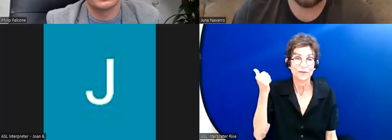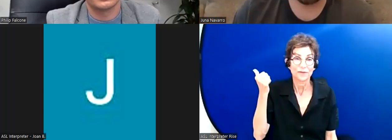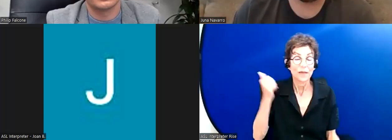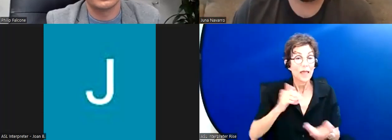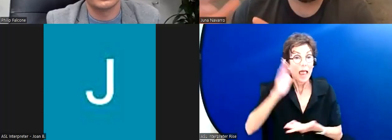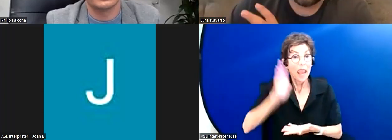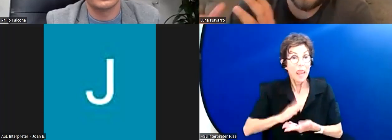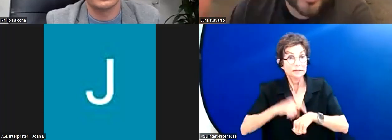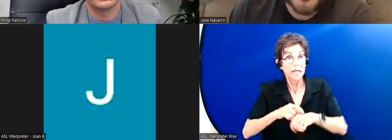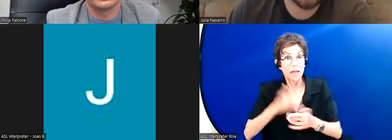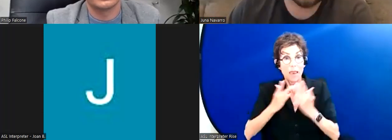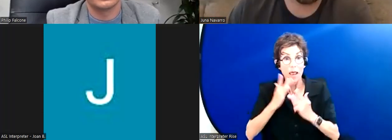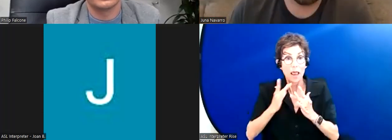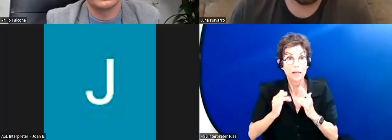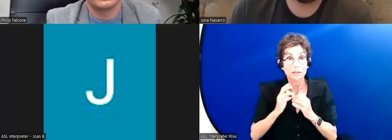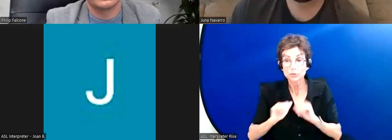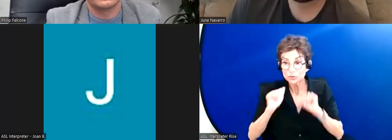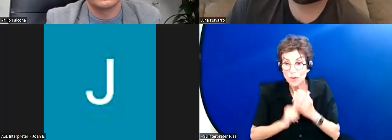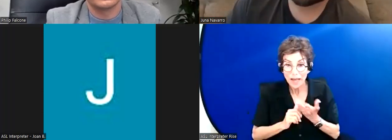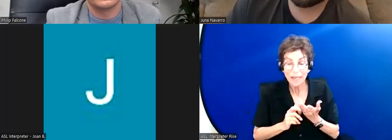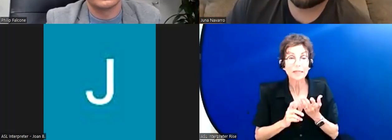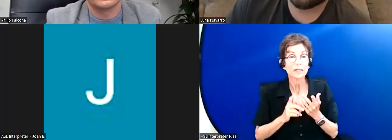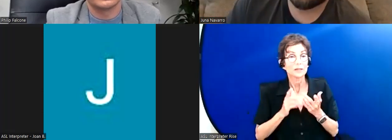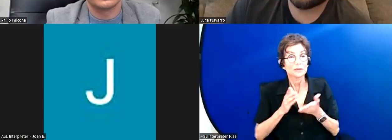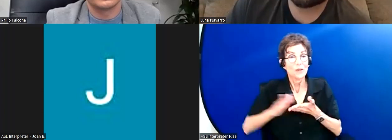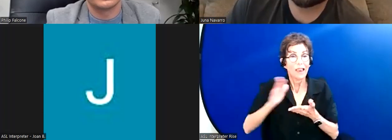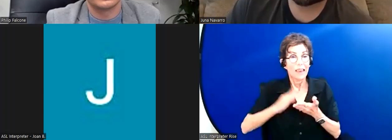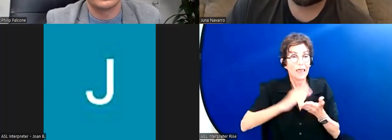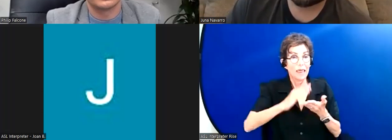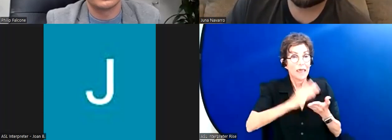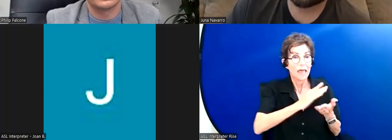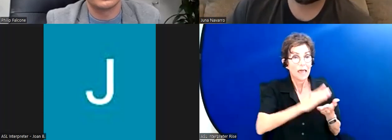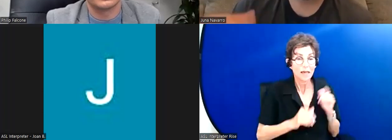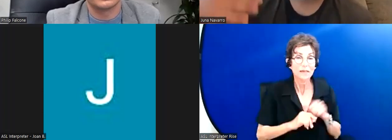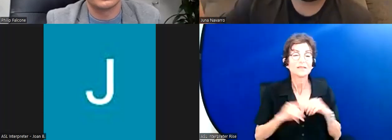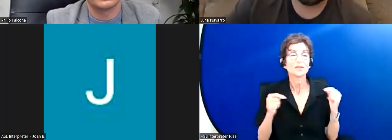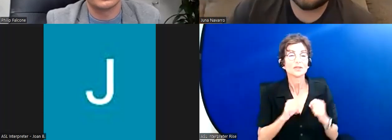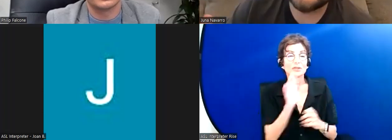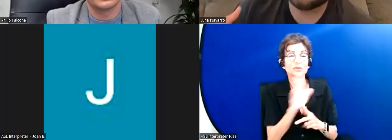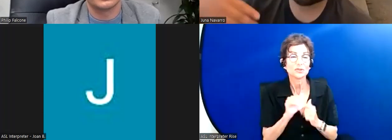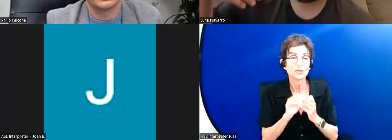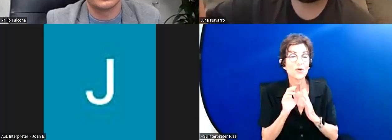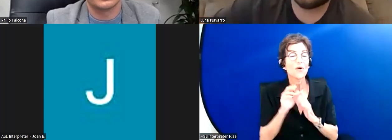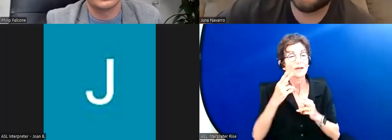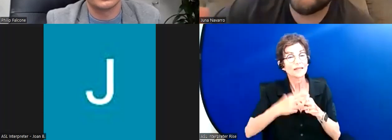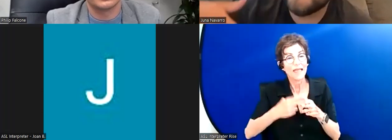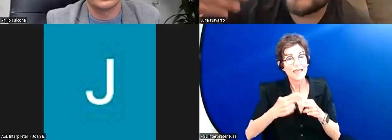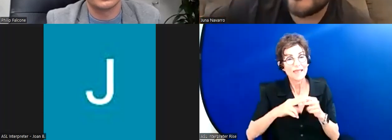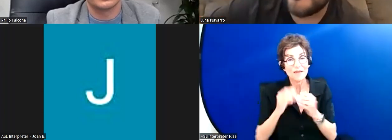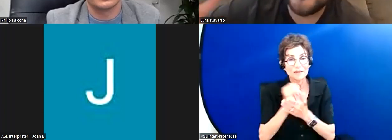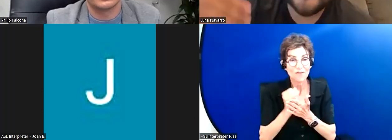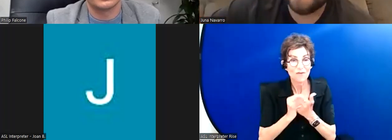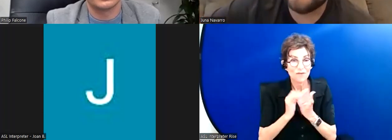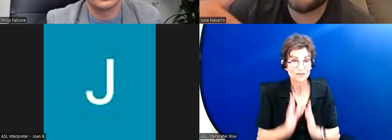cut corners, and it's harming your image. So I think just be, just logistical, think about it. But over